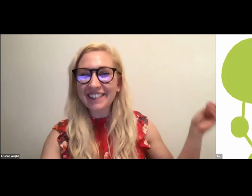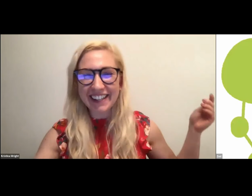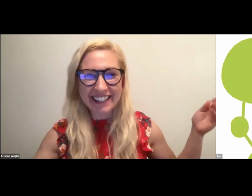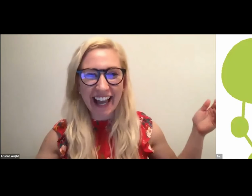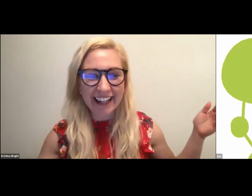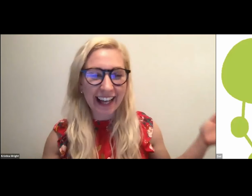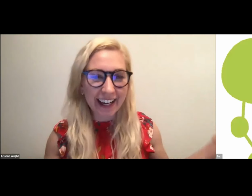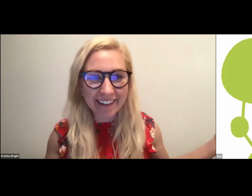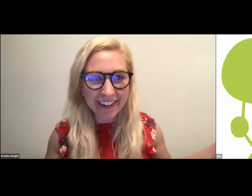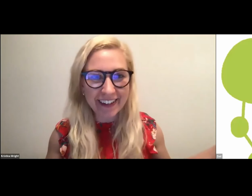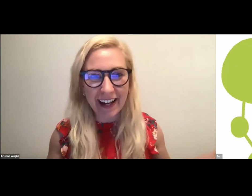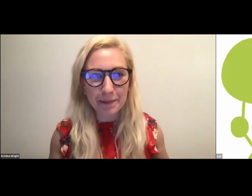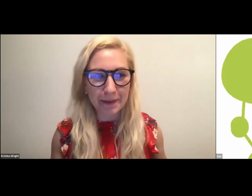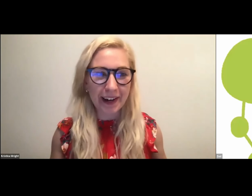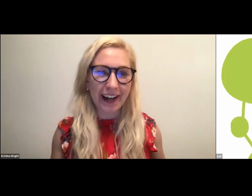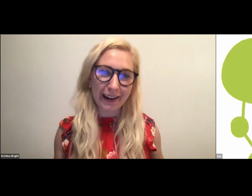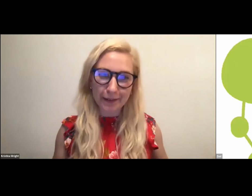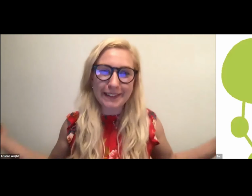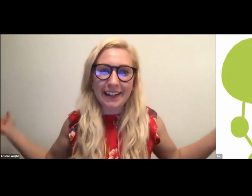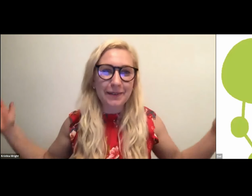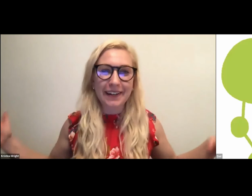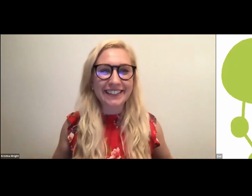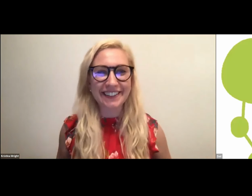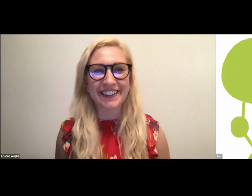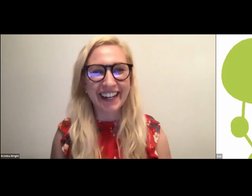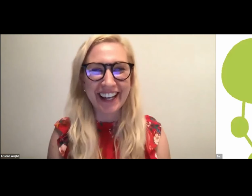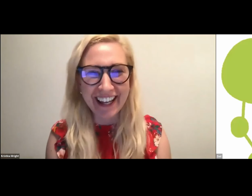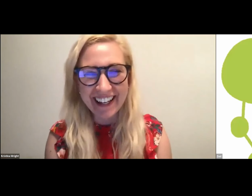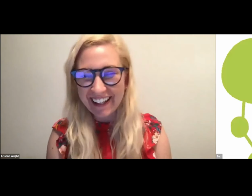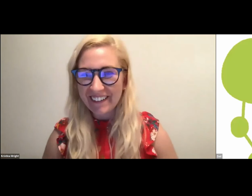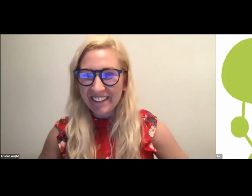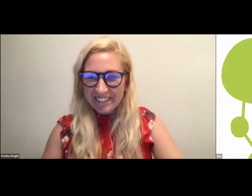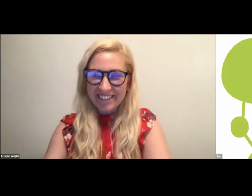I love all these hats. I can't figure out how to put one on. I would be celebrating too.